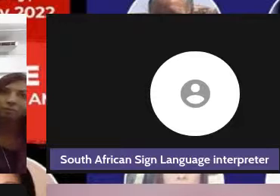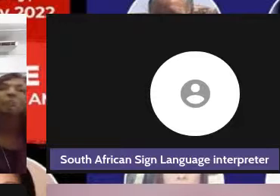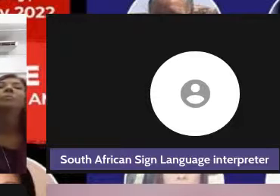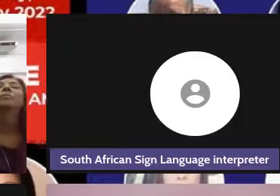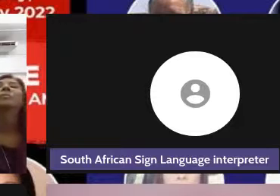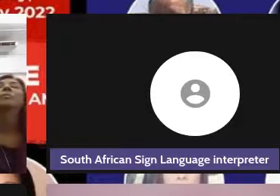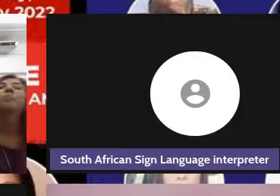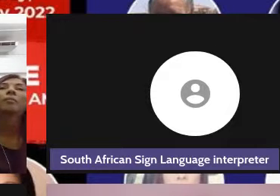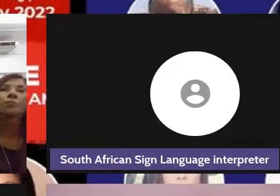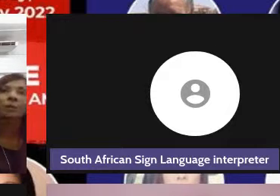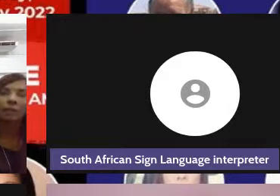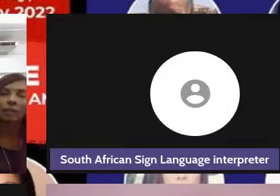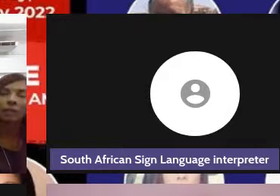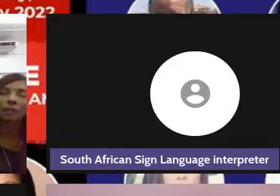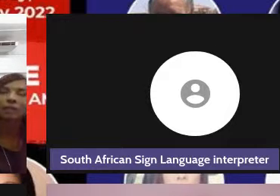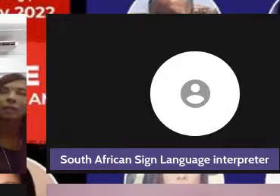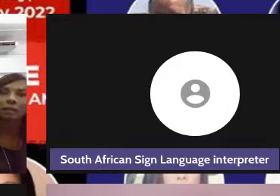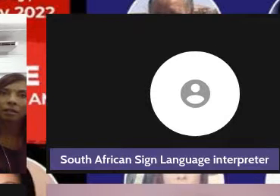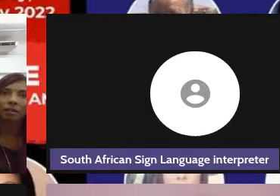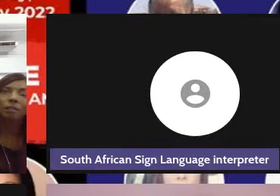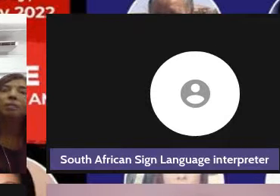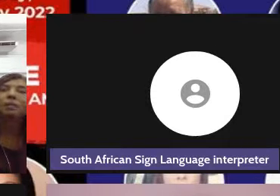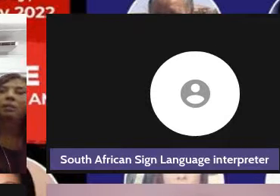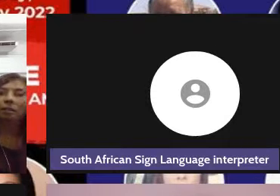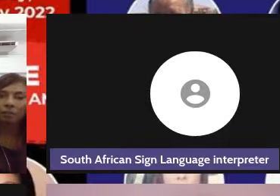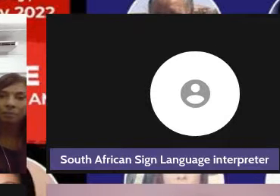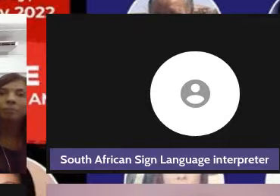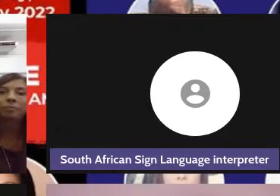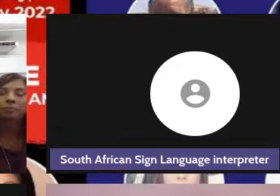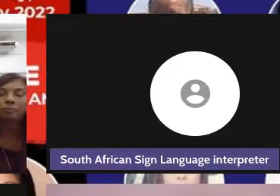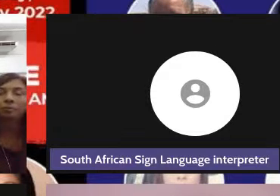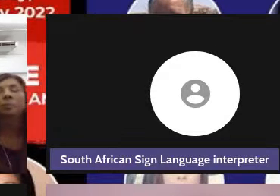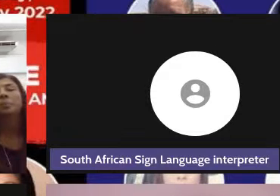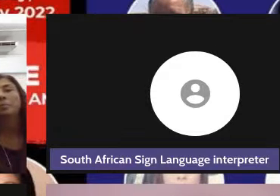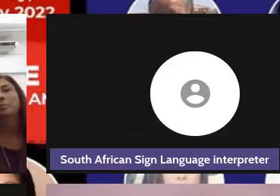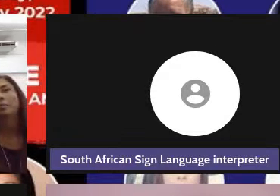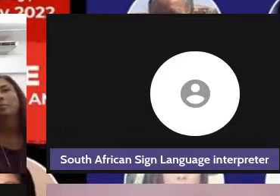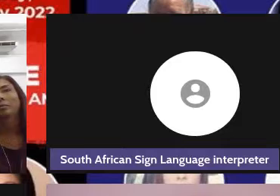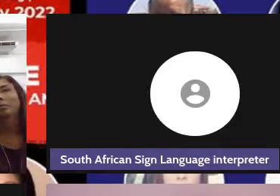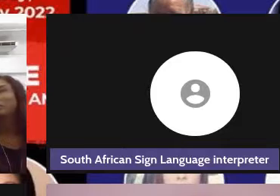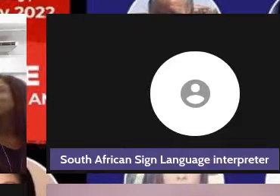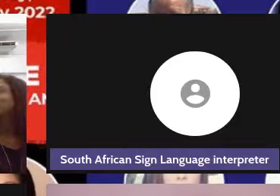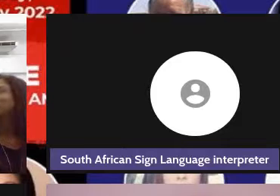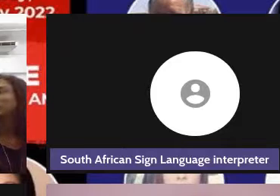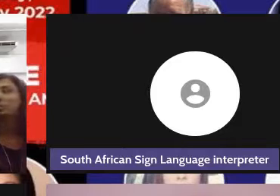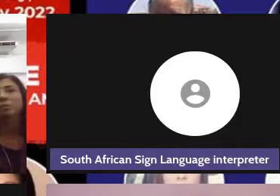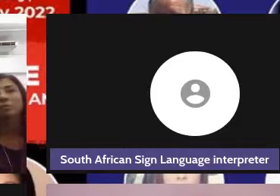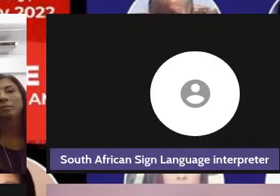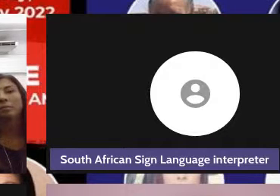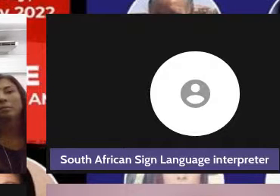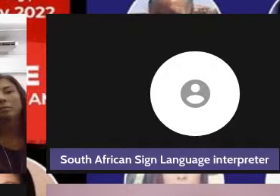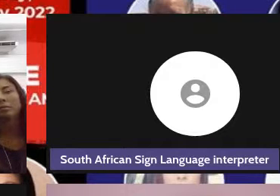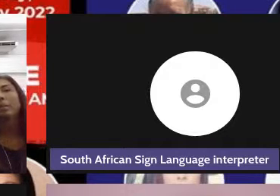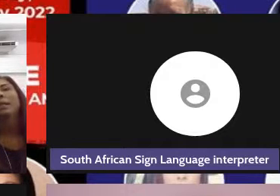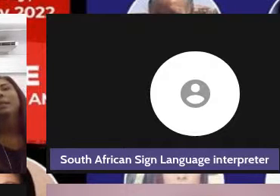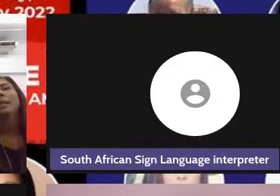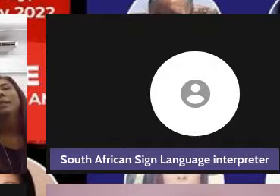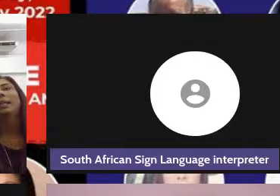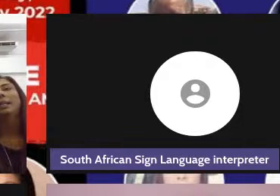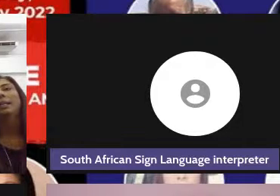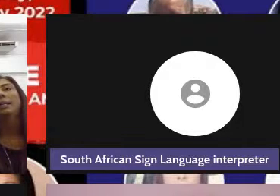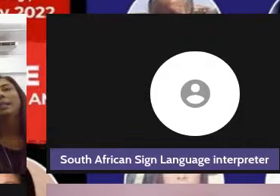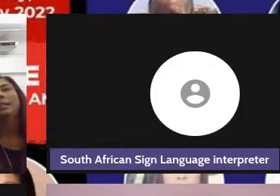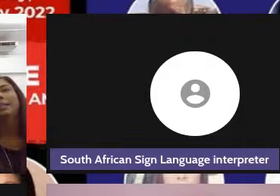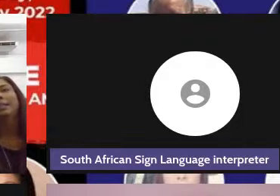Play. It has an extensive amount of words in their list. So download the app and